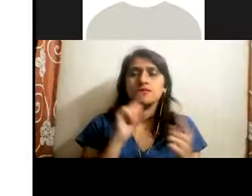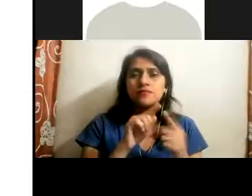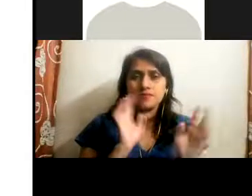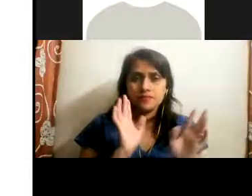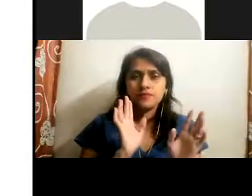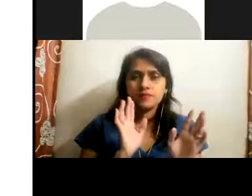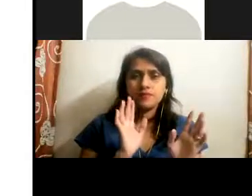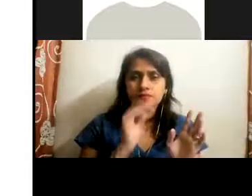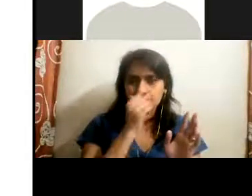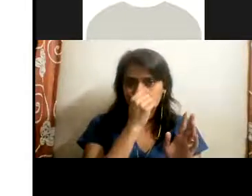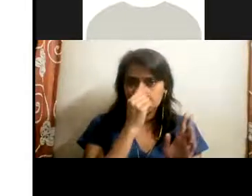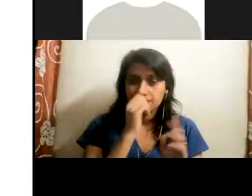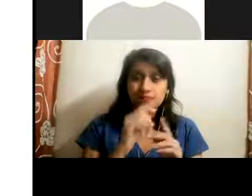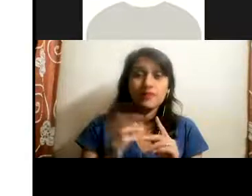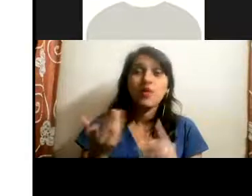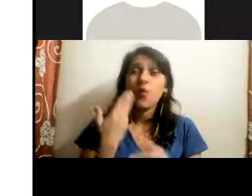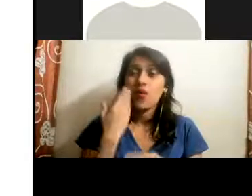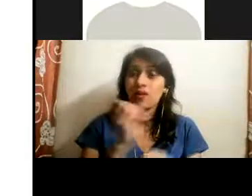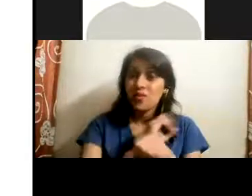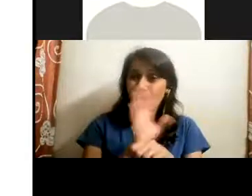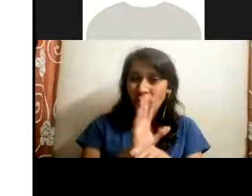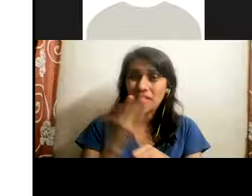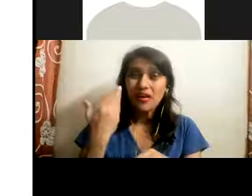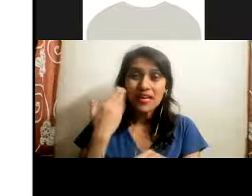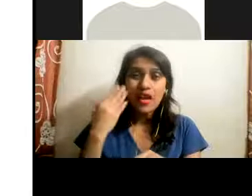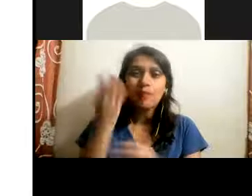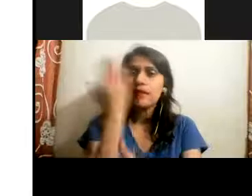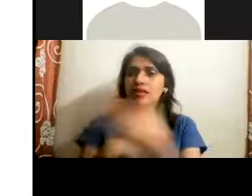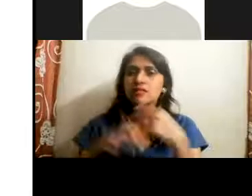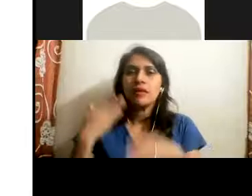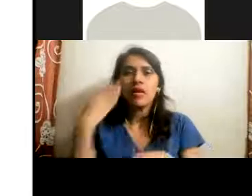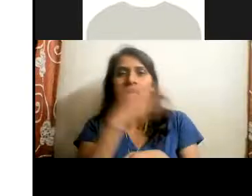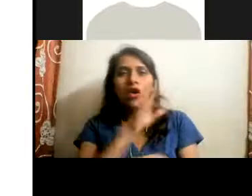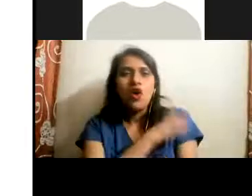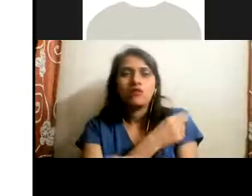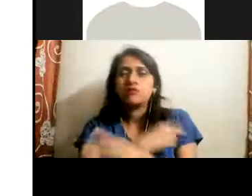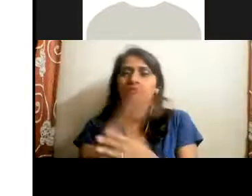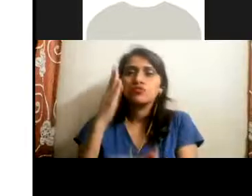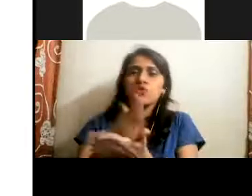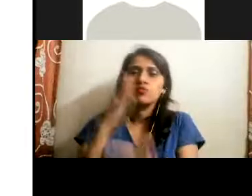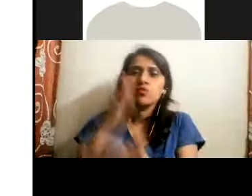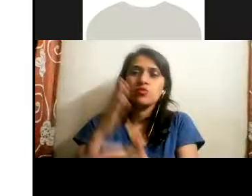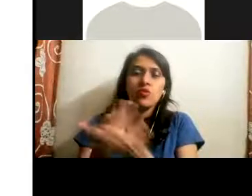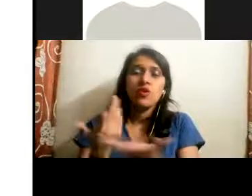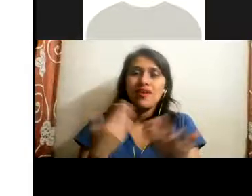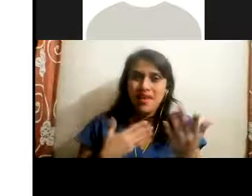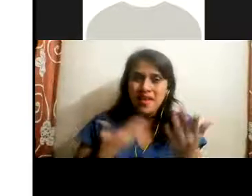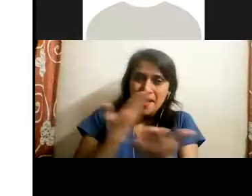literally stopped, and so people with disabilities are not able to get their disability certificates and UDID cards. And